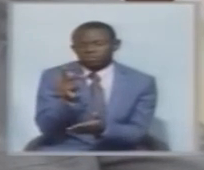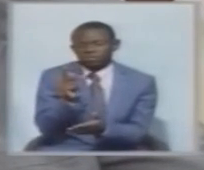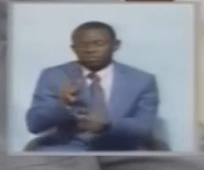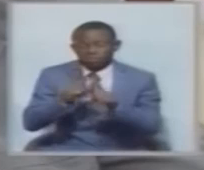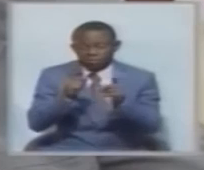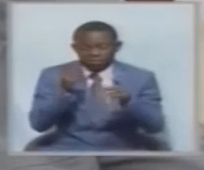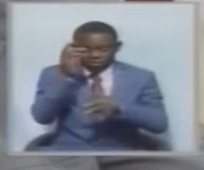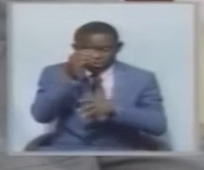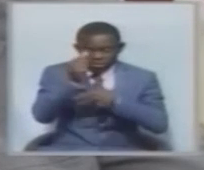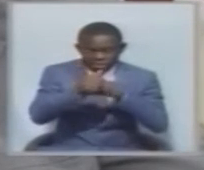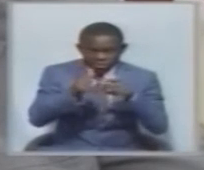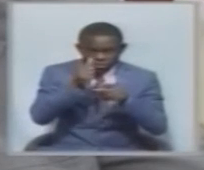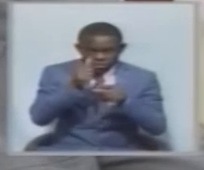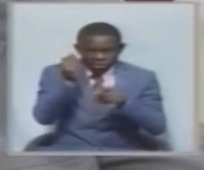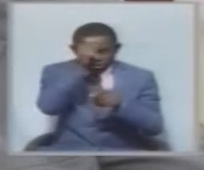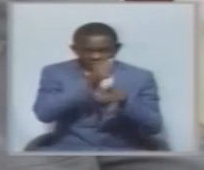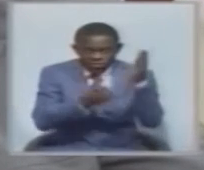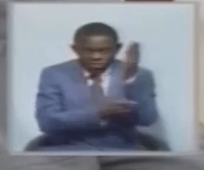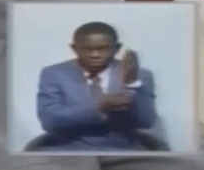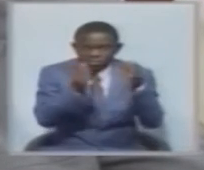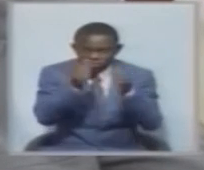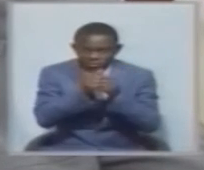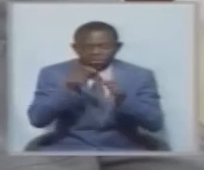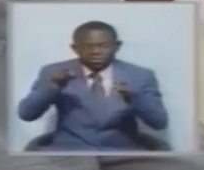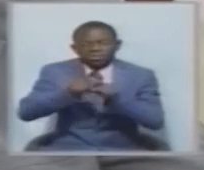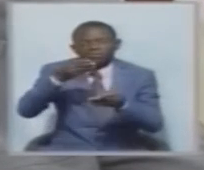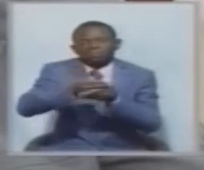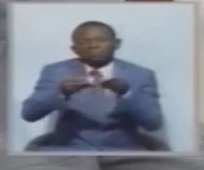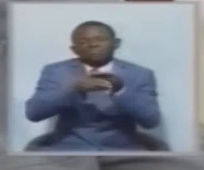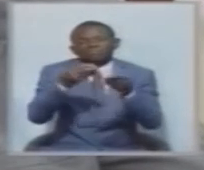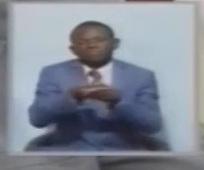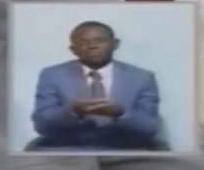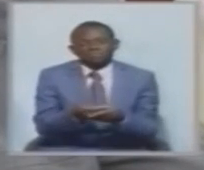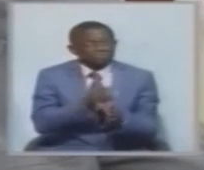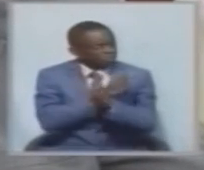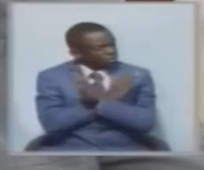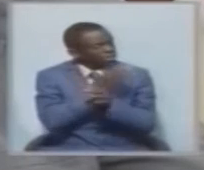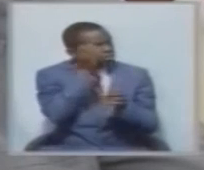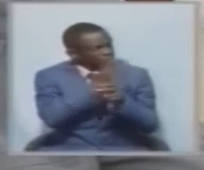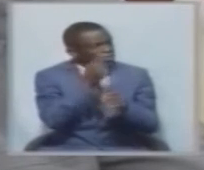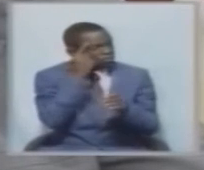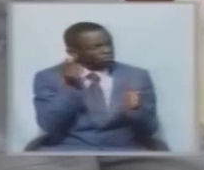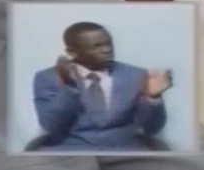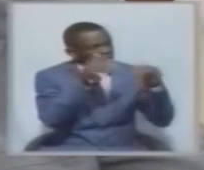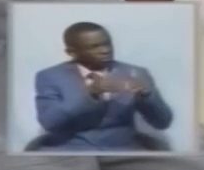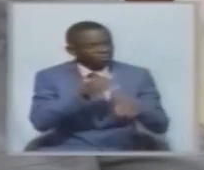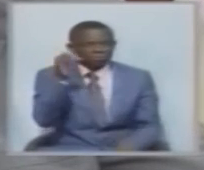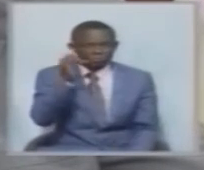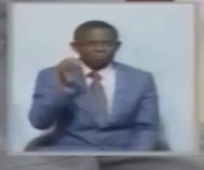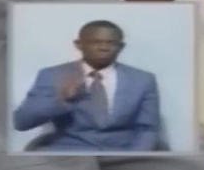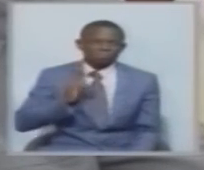Bank itself. Are we ready for the conference? We are ready. We had our